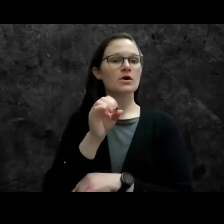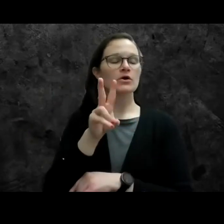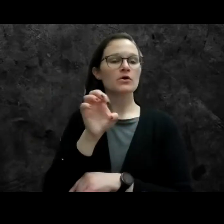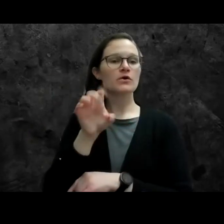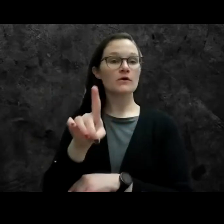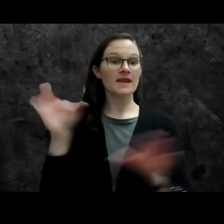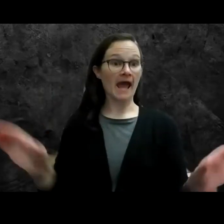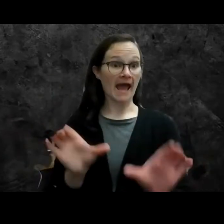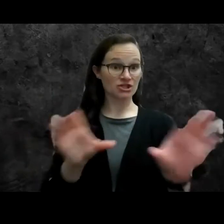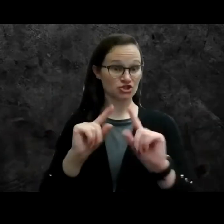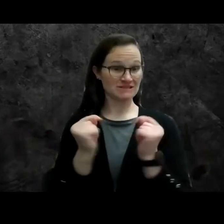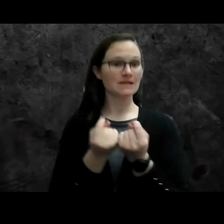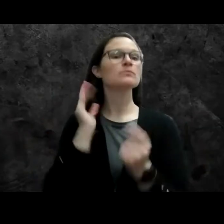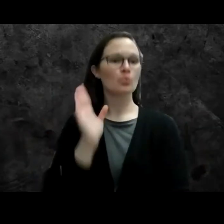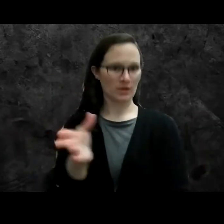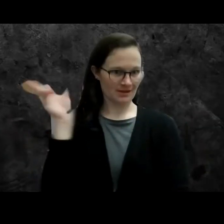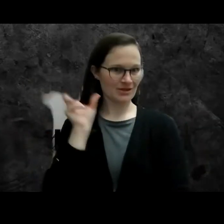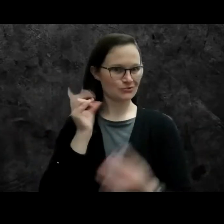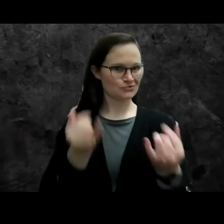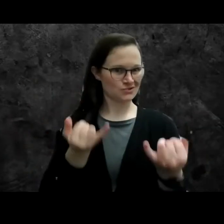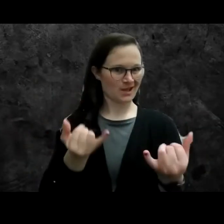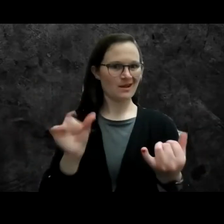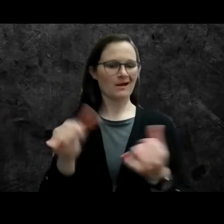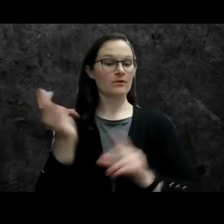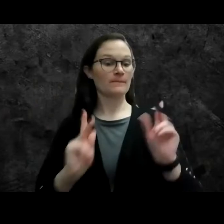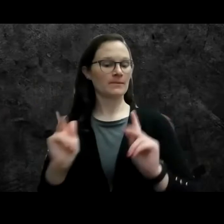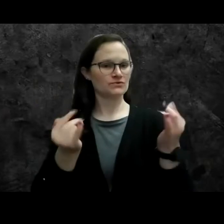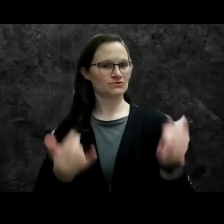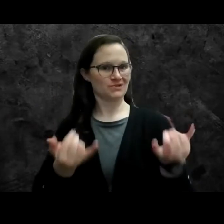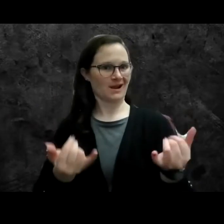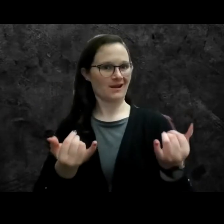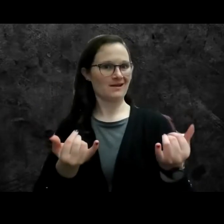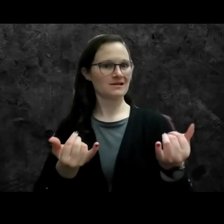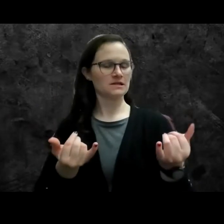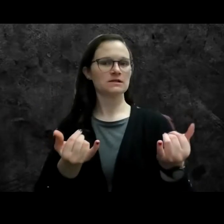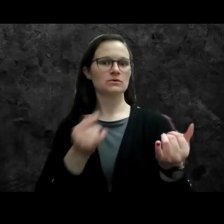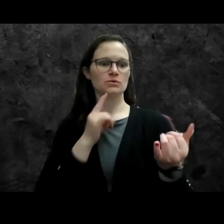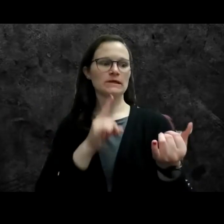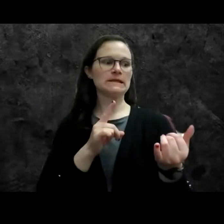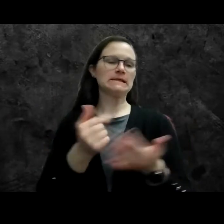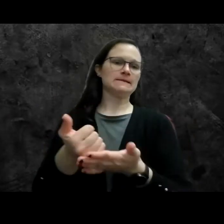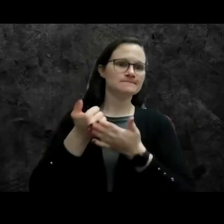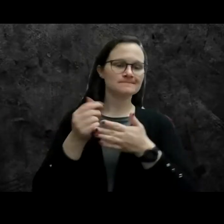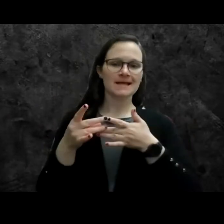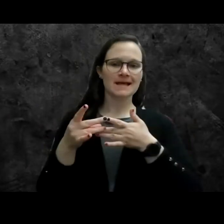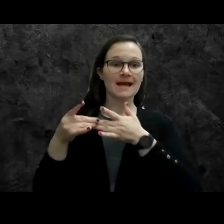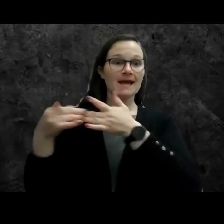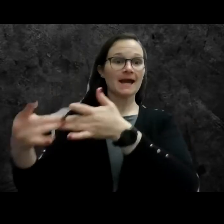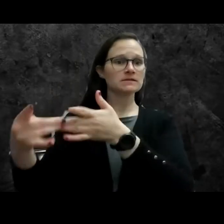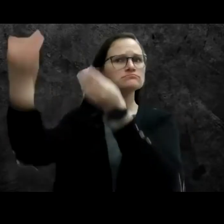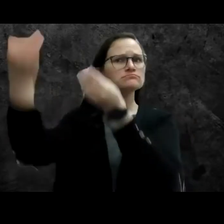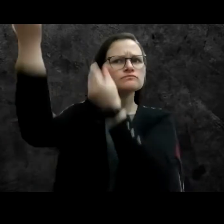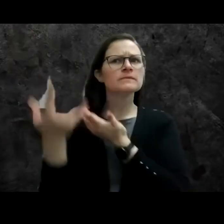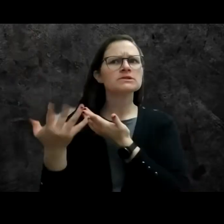action team and all of the other stakeholders that we have that give us guidance and new information about how